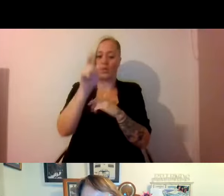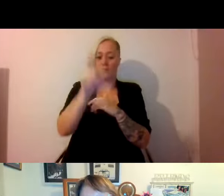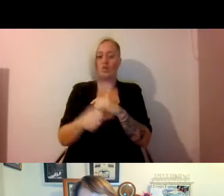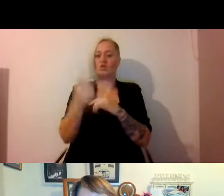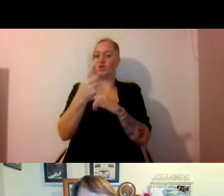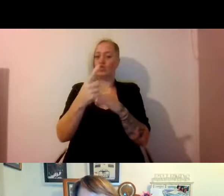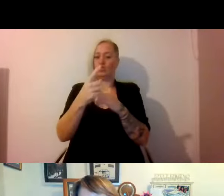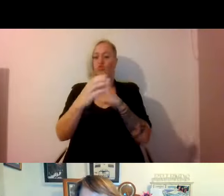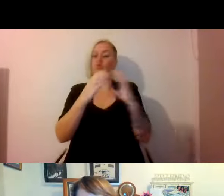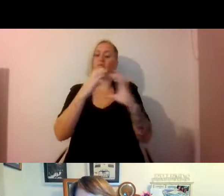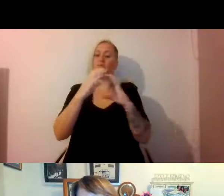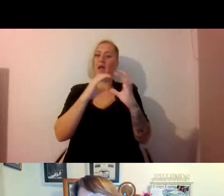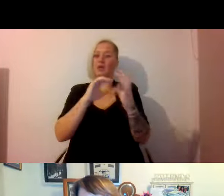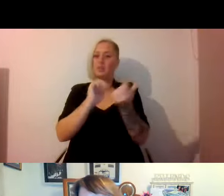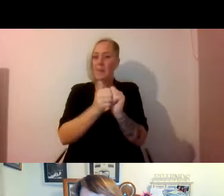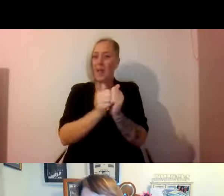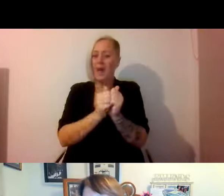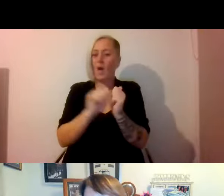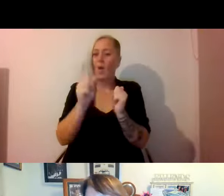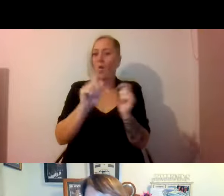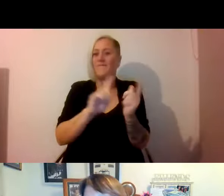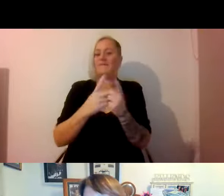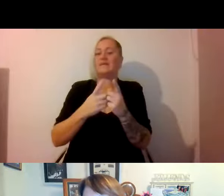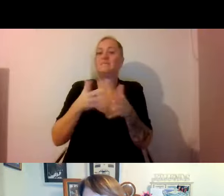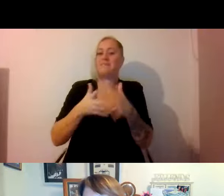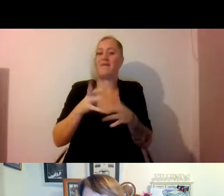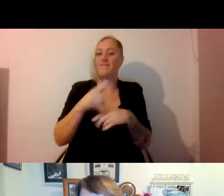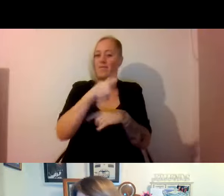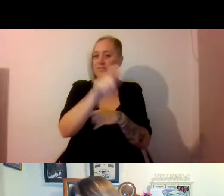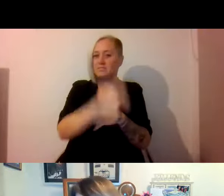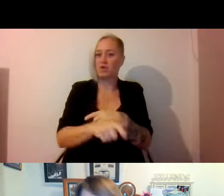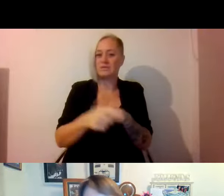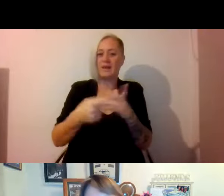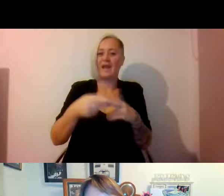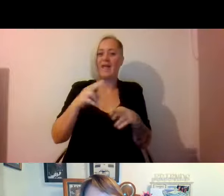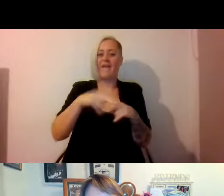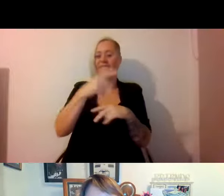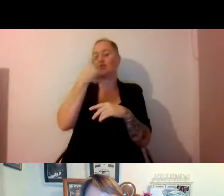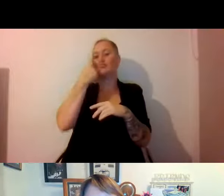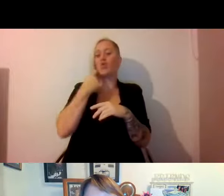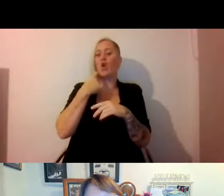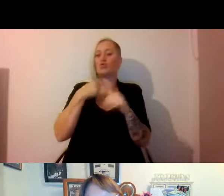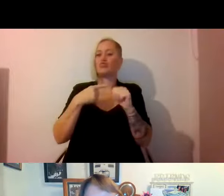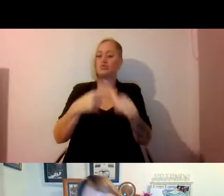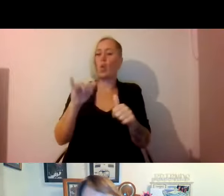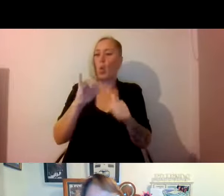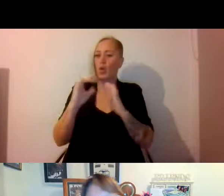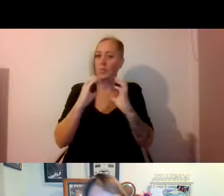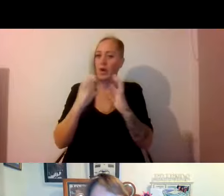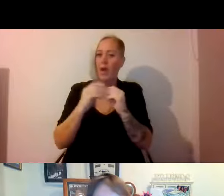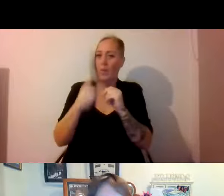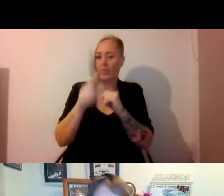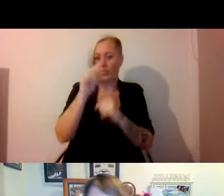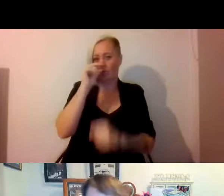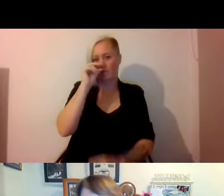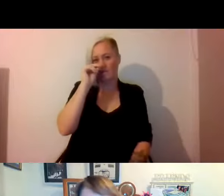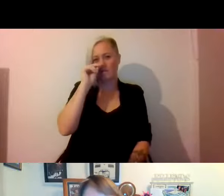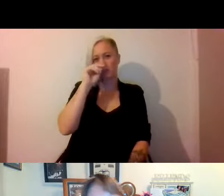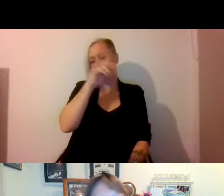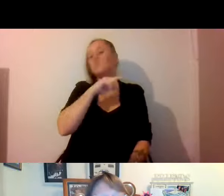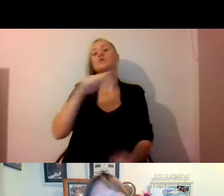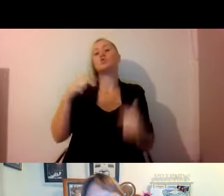partner, what things mean for this person if they're trying to respond or communicate with you. So a